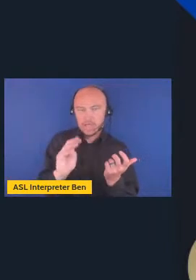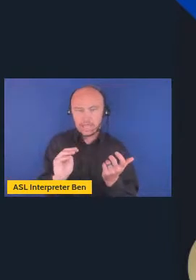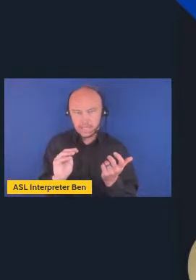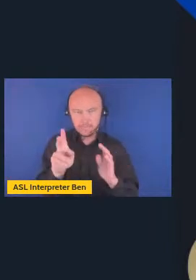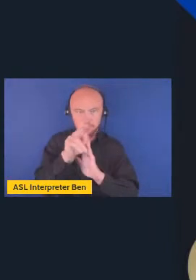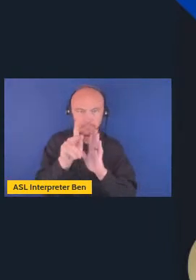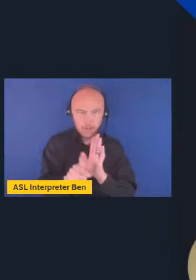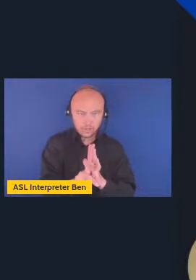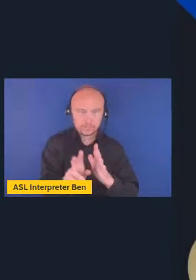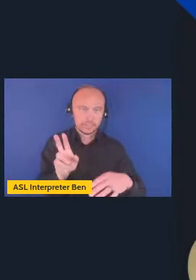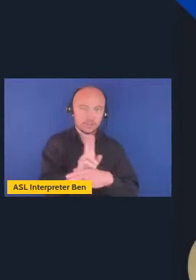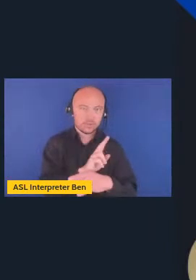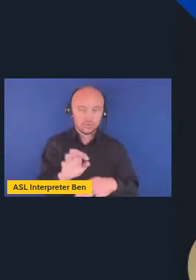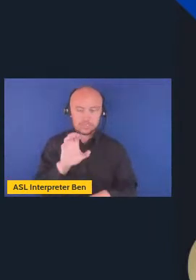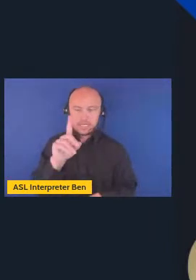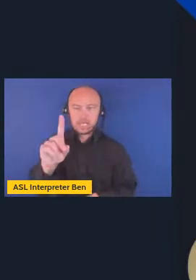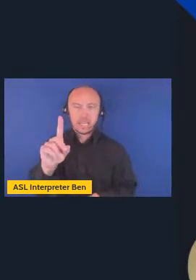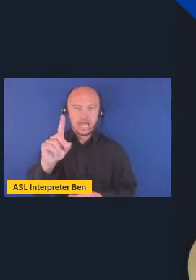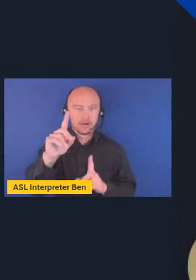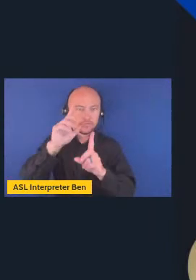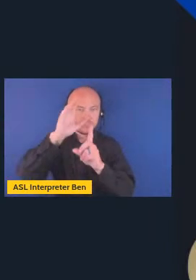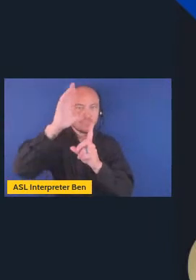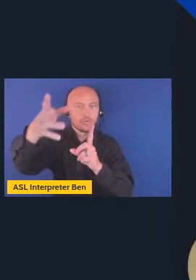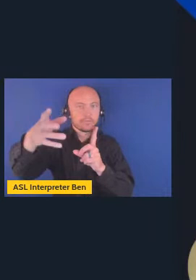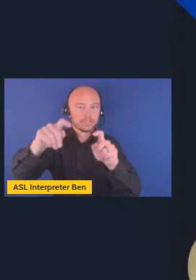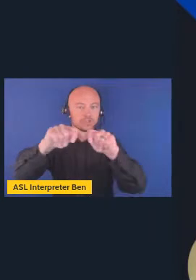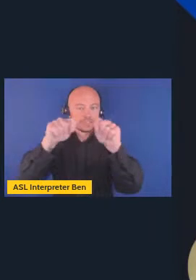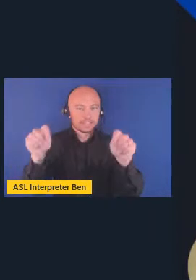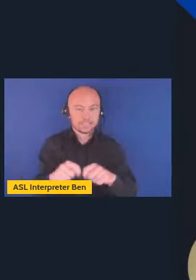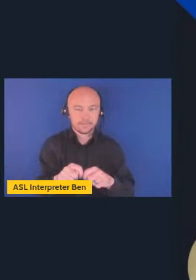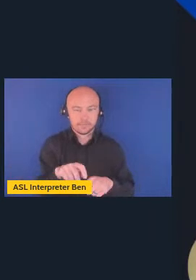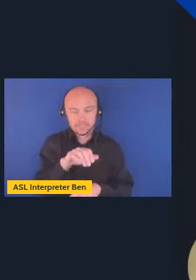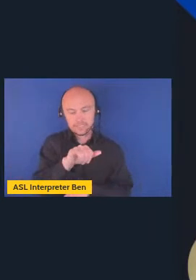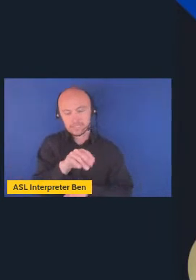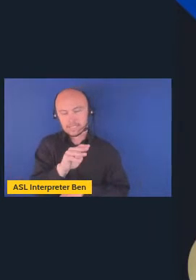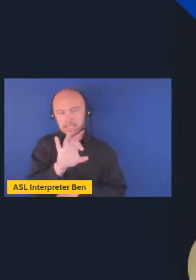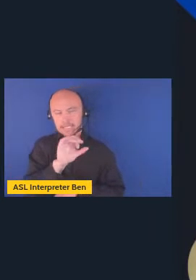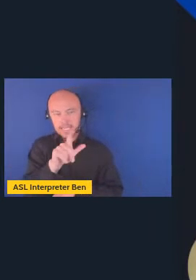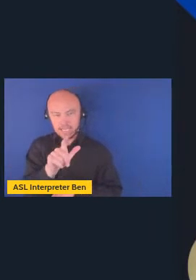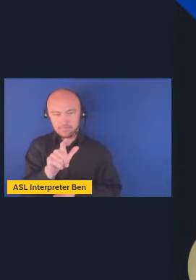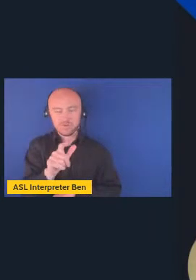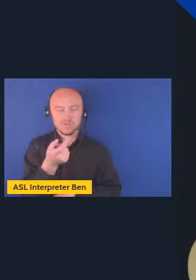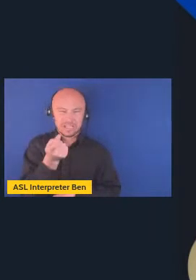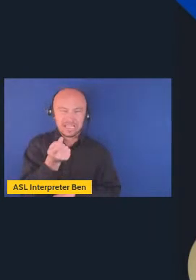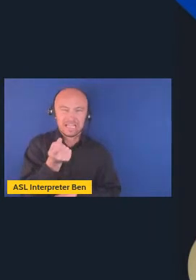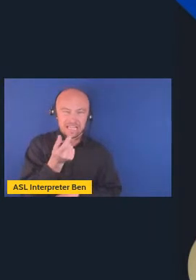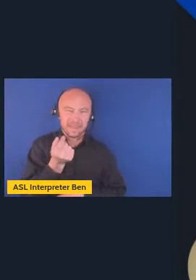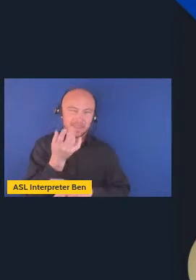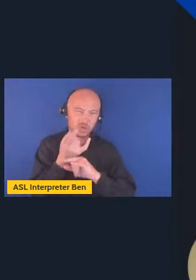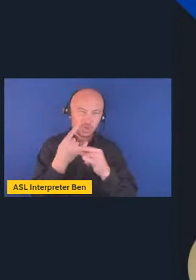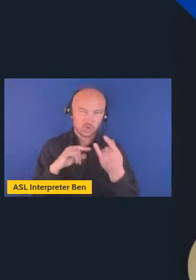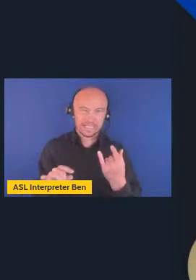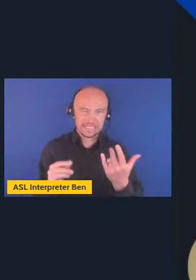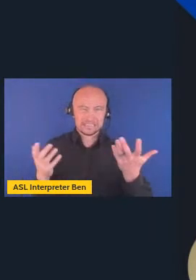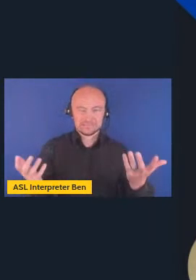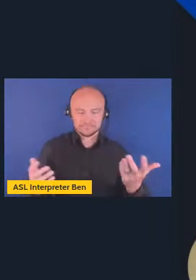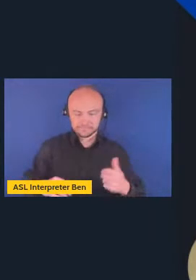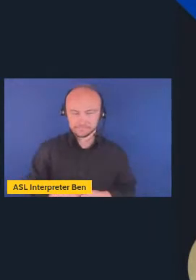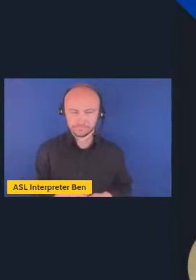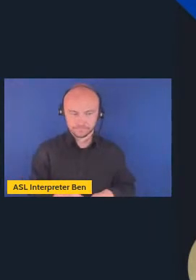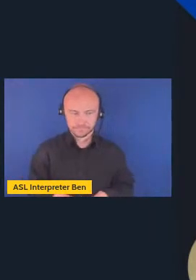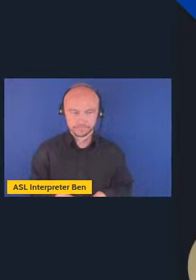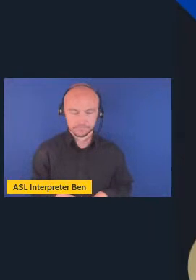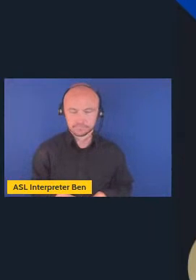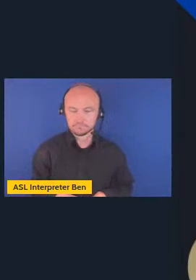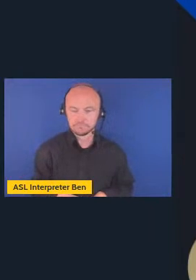on using the CloudFormation template YAML format, and that can be tricky. So yeah, so we found